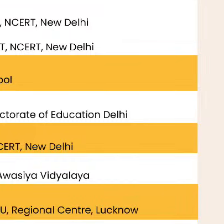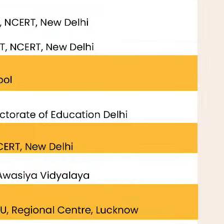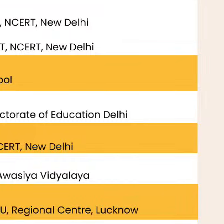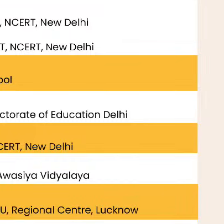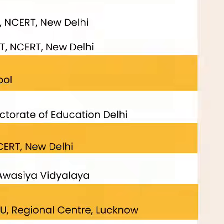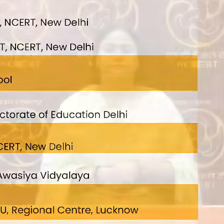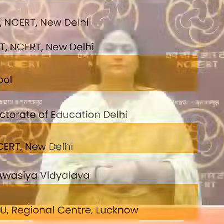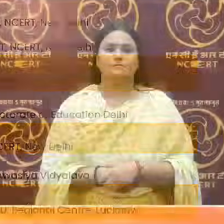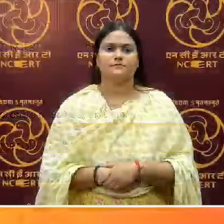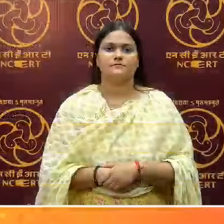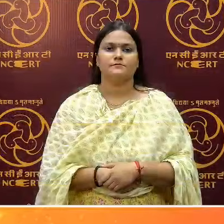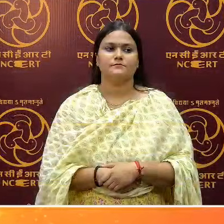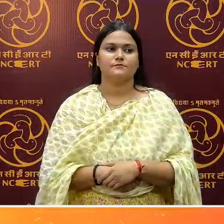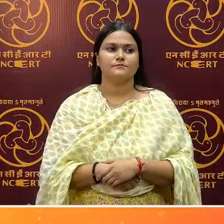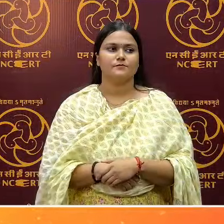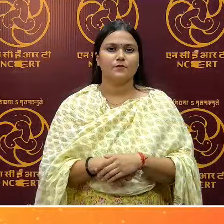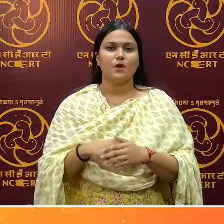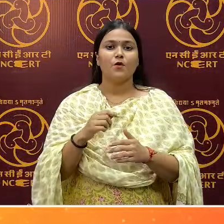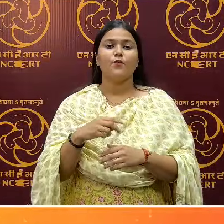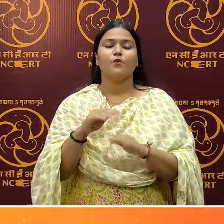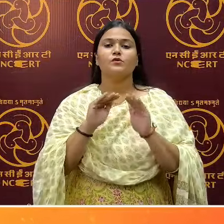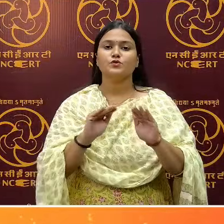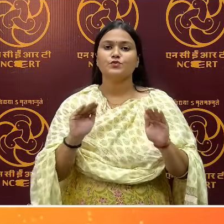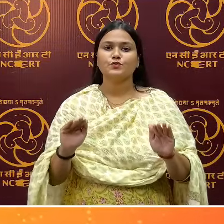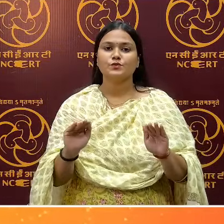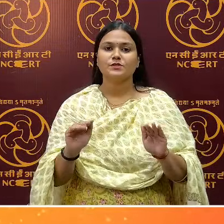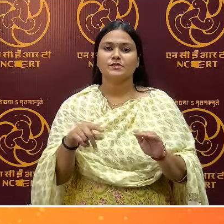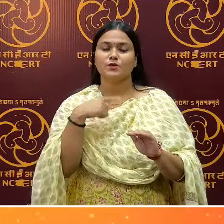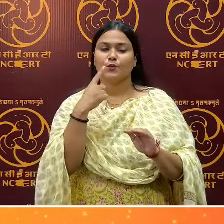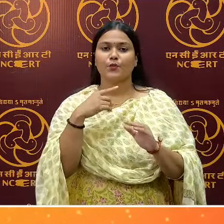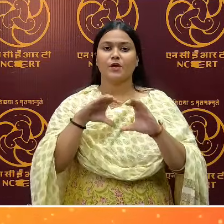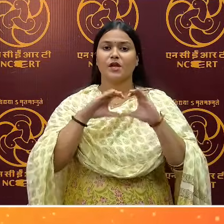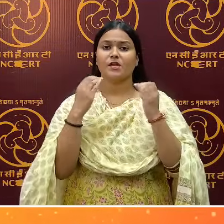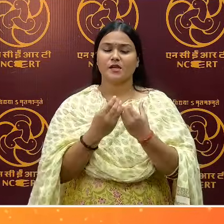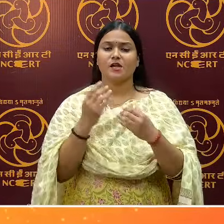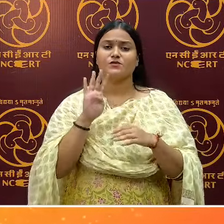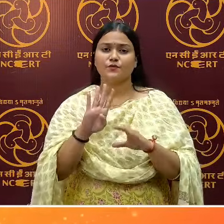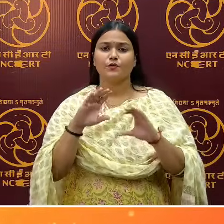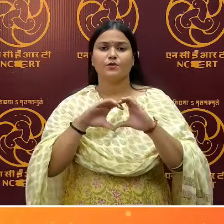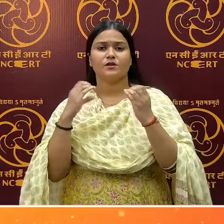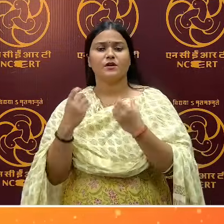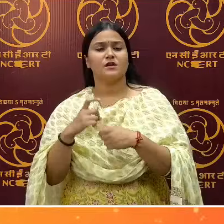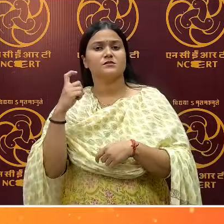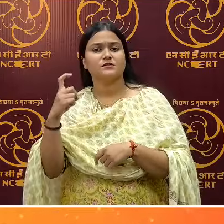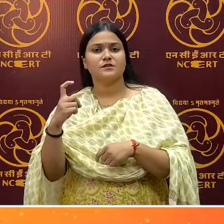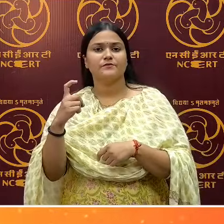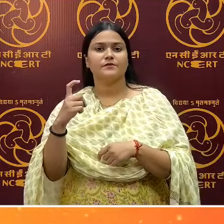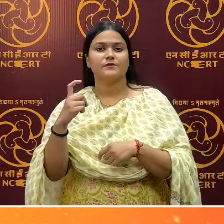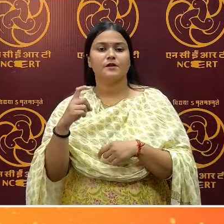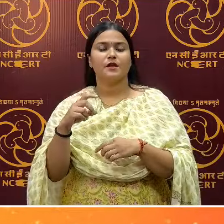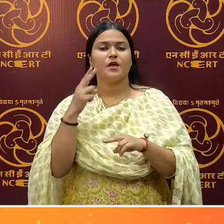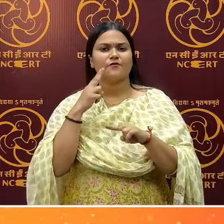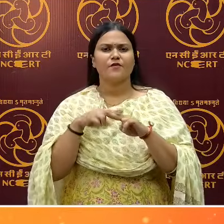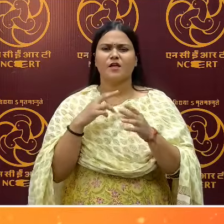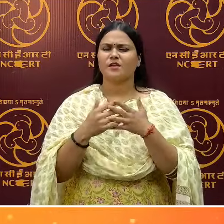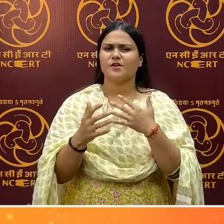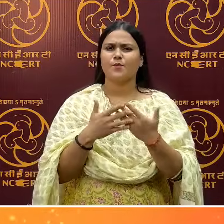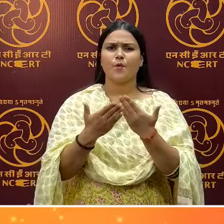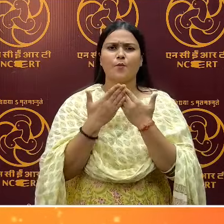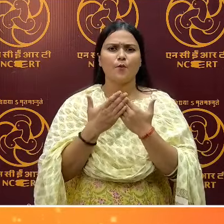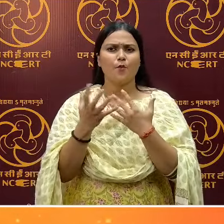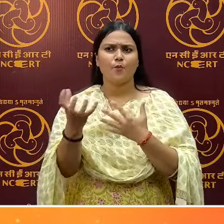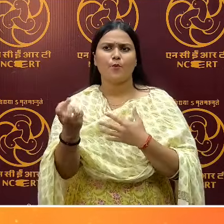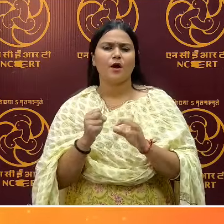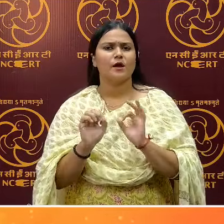life. And for students studying in class 4 and class 7, if in case you have not purchased your